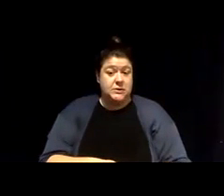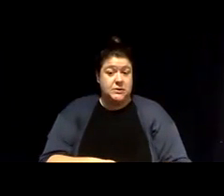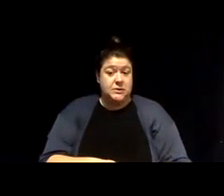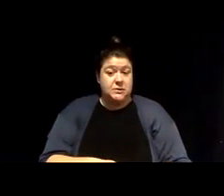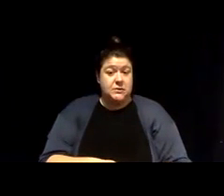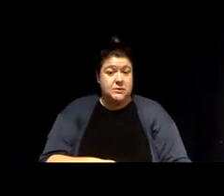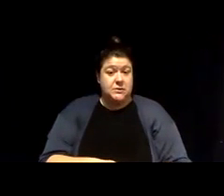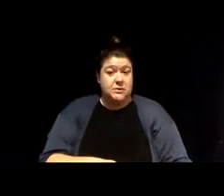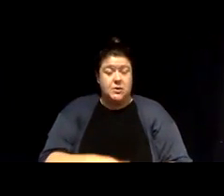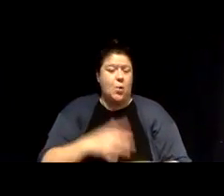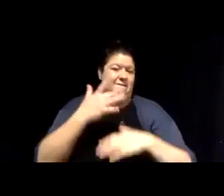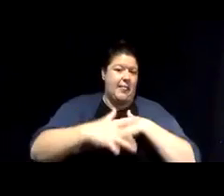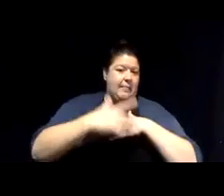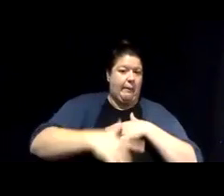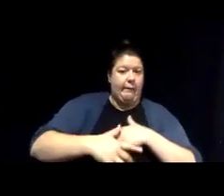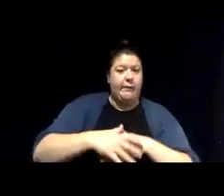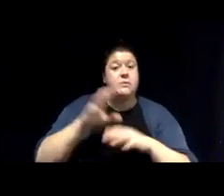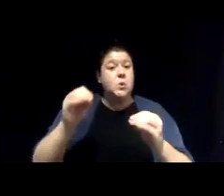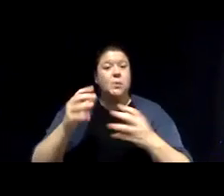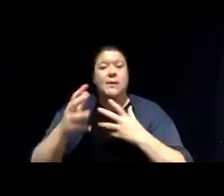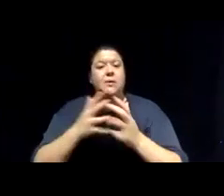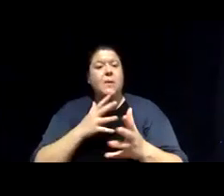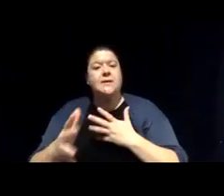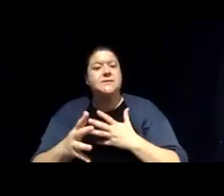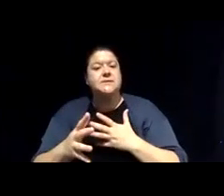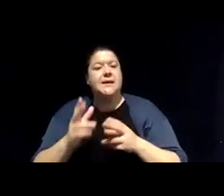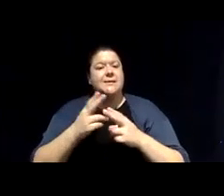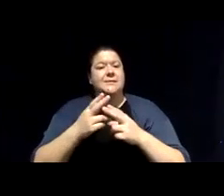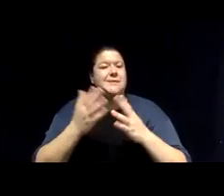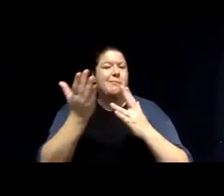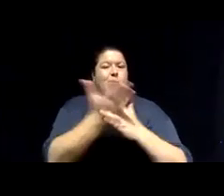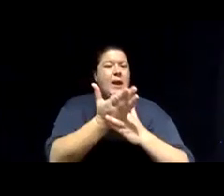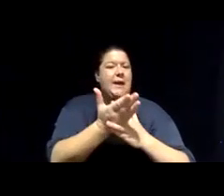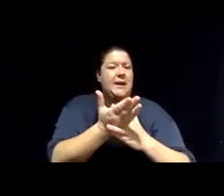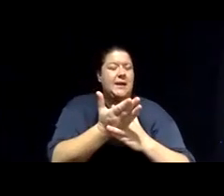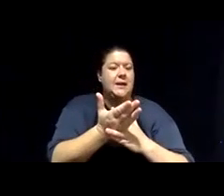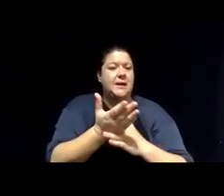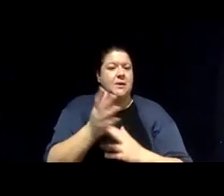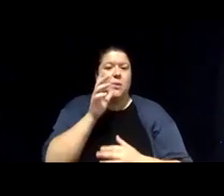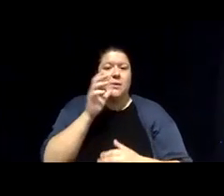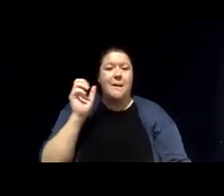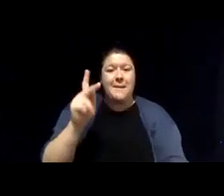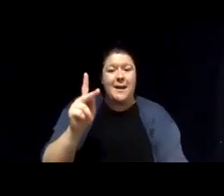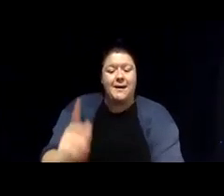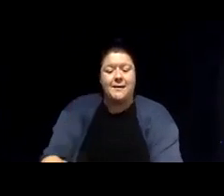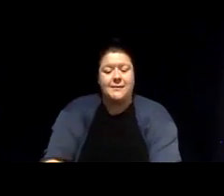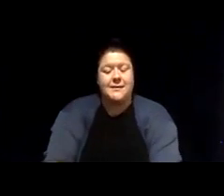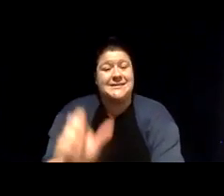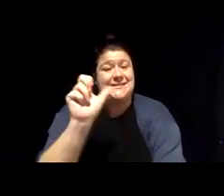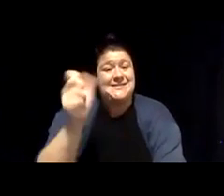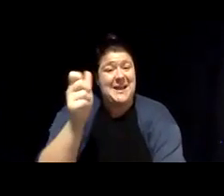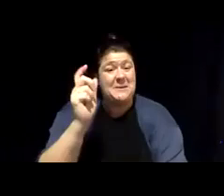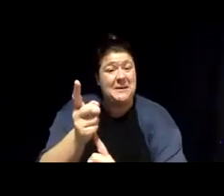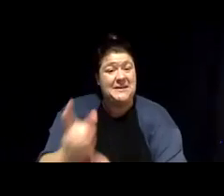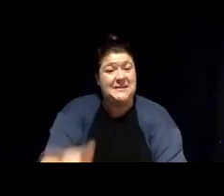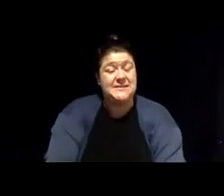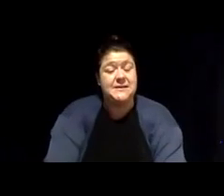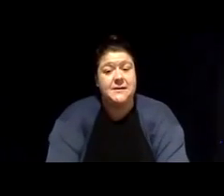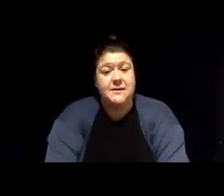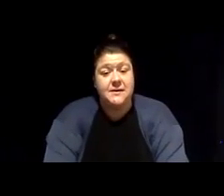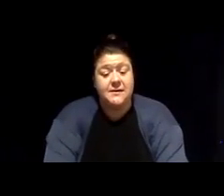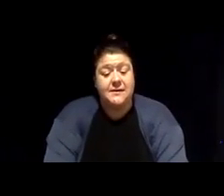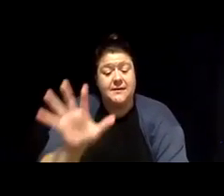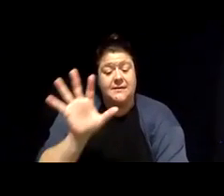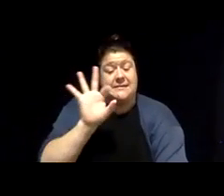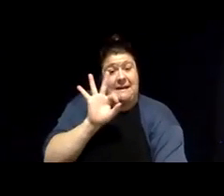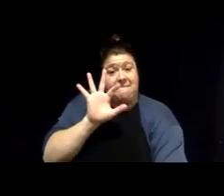or available. So anyways, let's take a break first. We'll come back in 10 minutes. Right now it's 9:55.